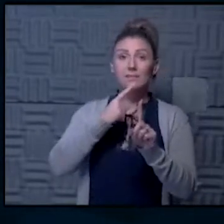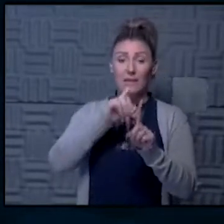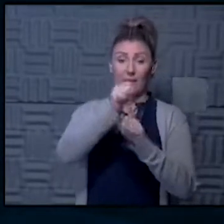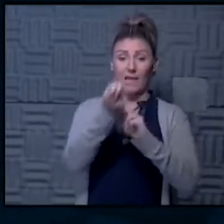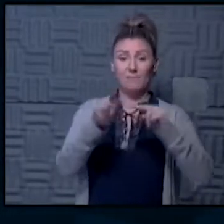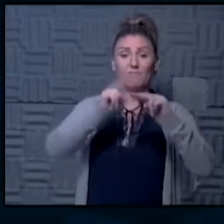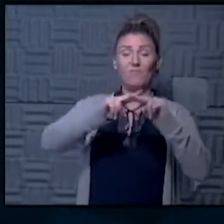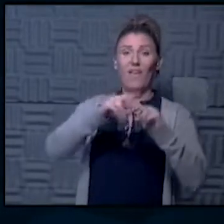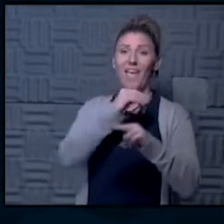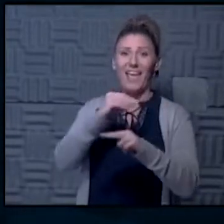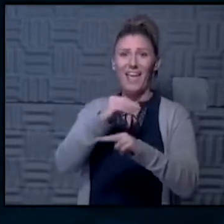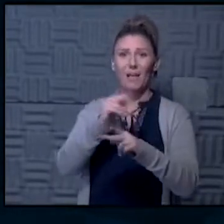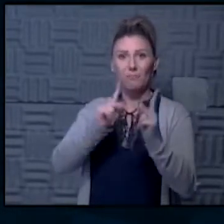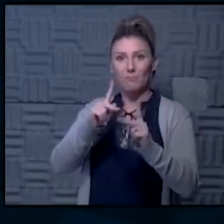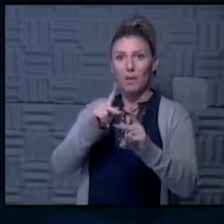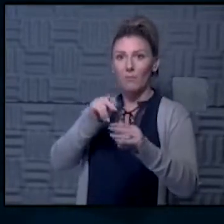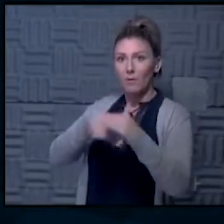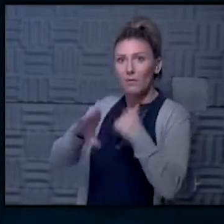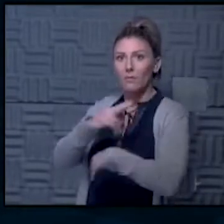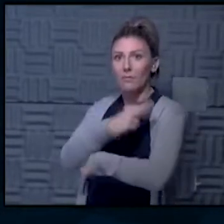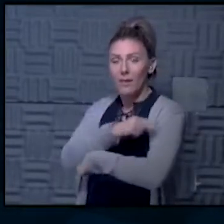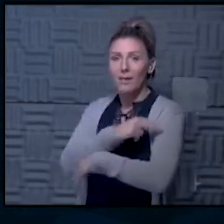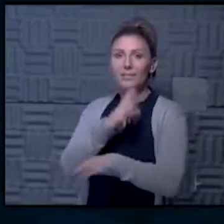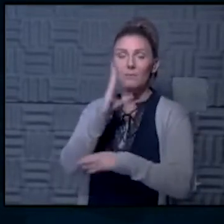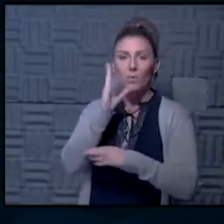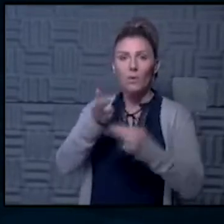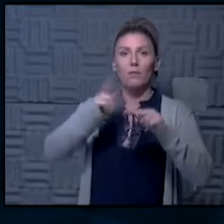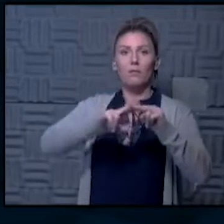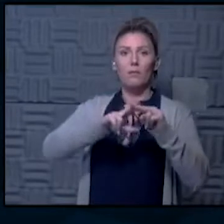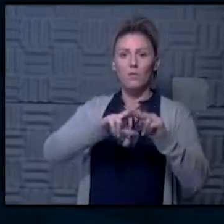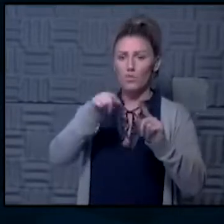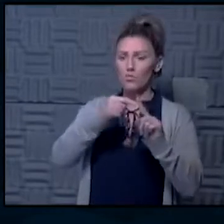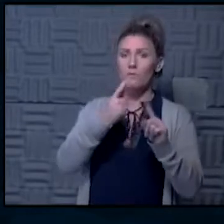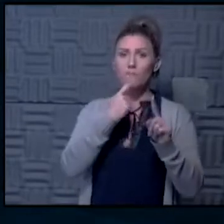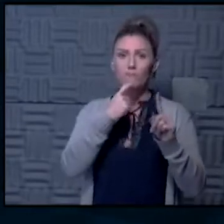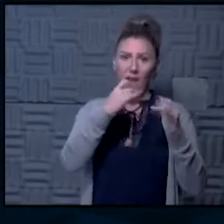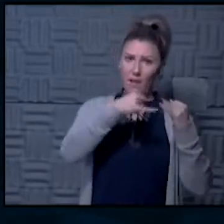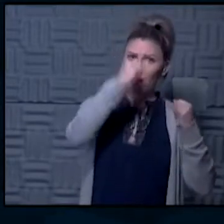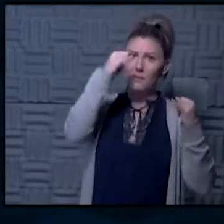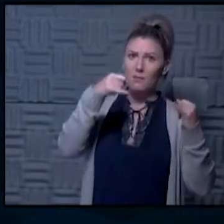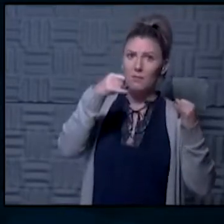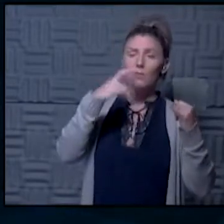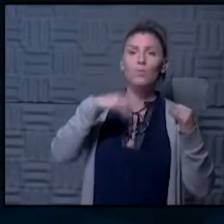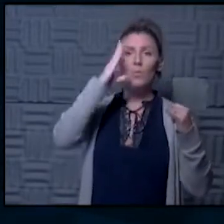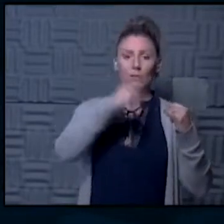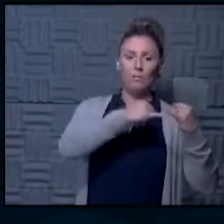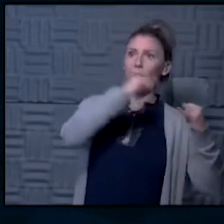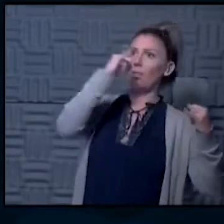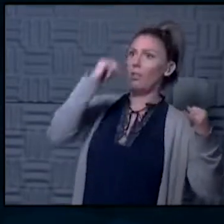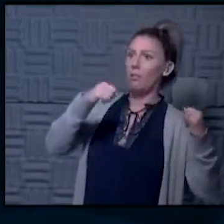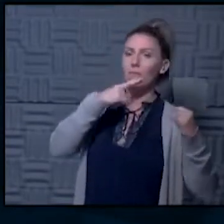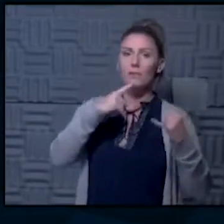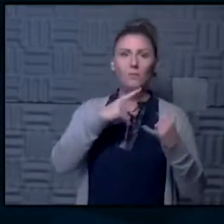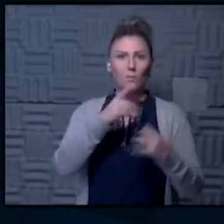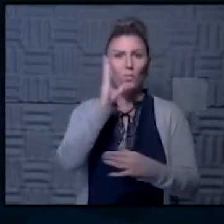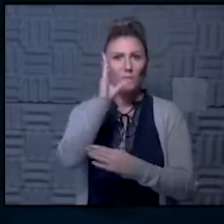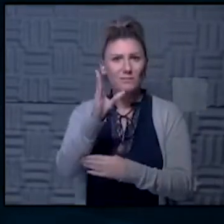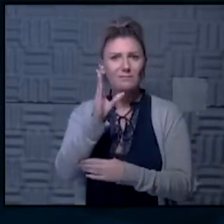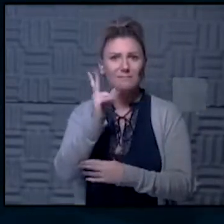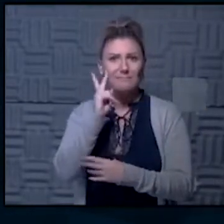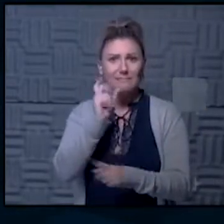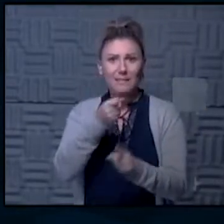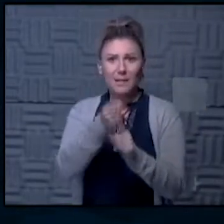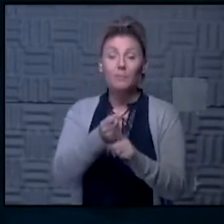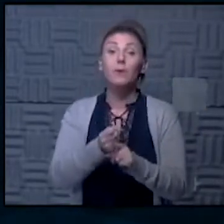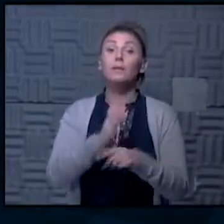go up. And so we would expect that as that red line increases, that we will see a larger impact of hospitalization across the country. The